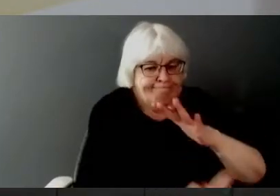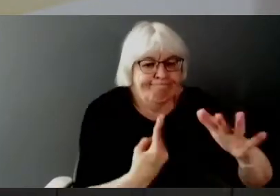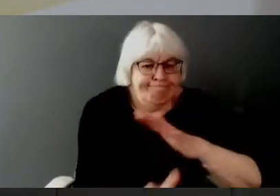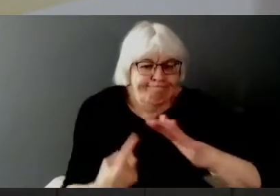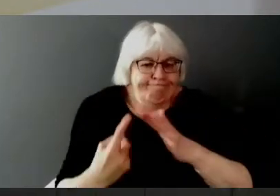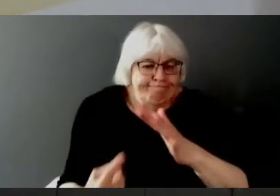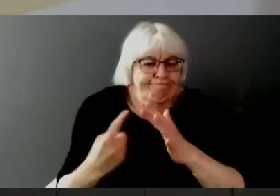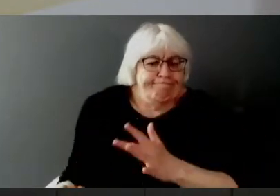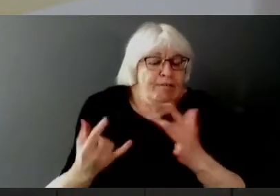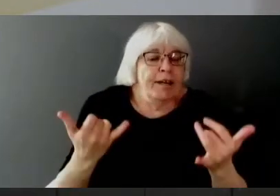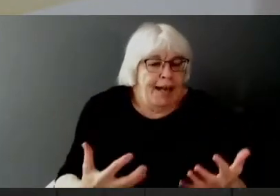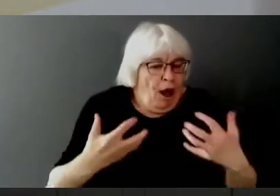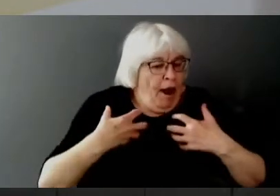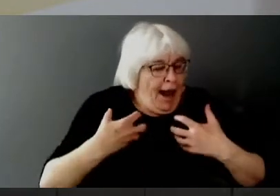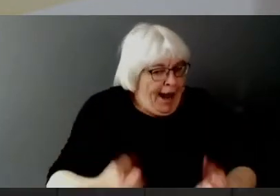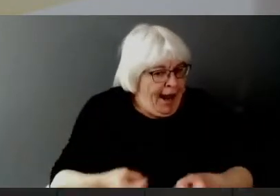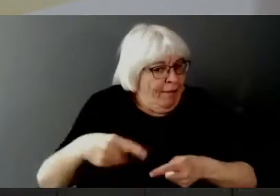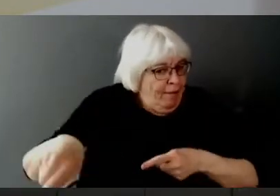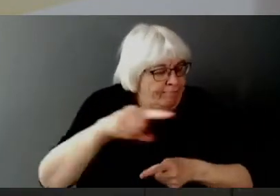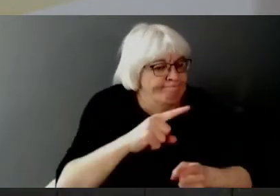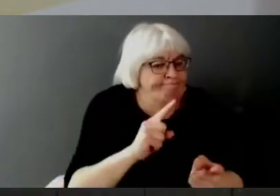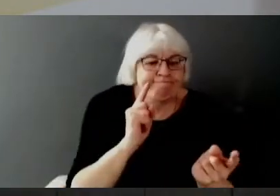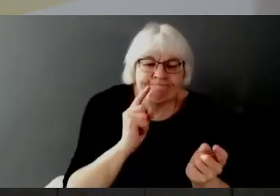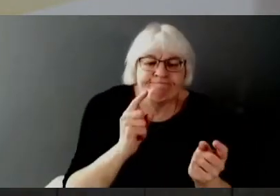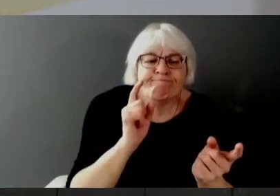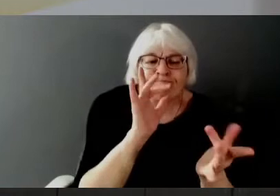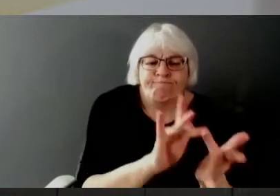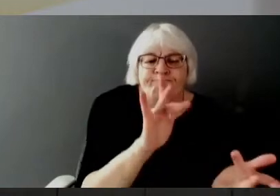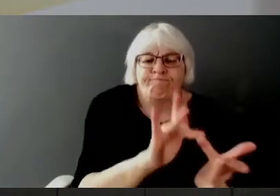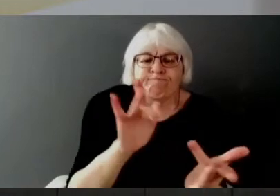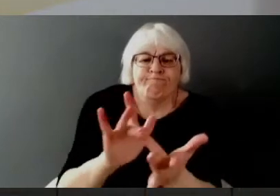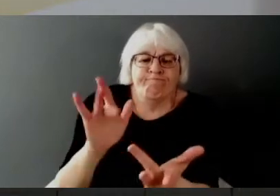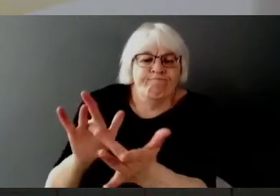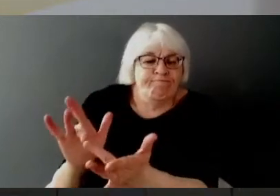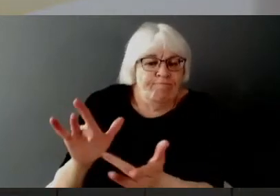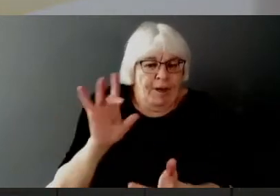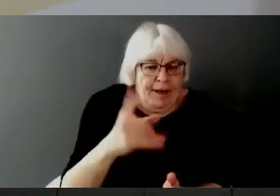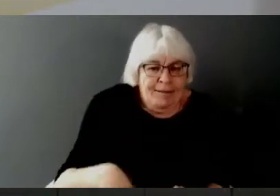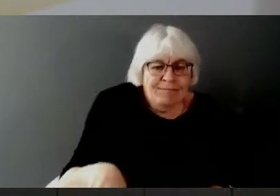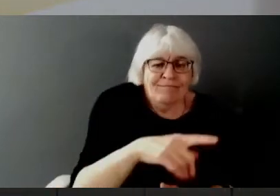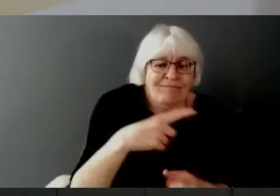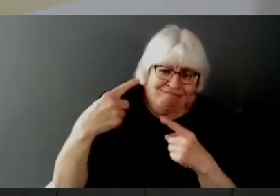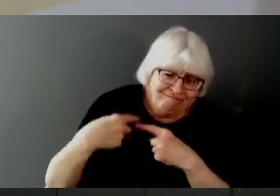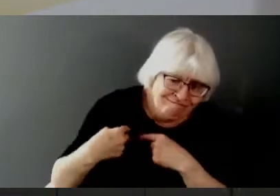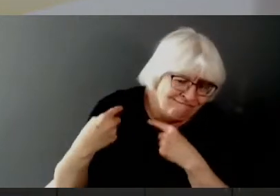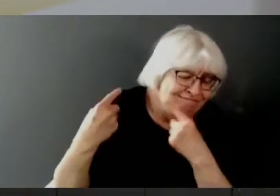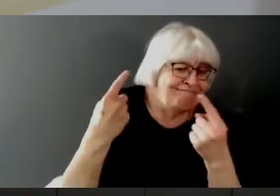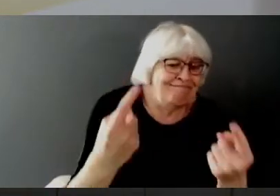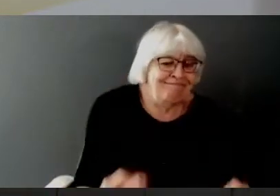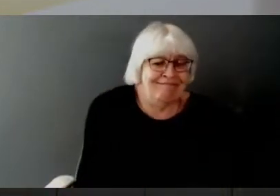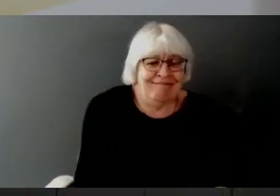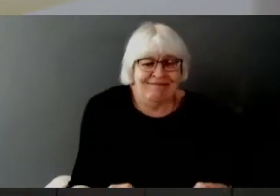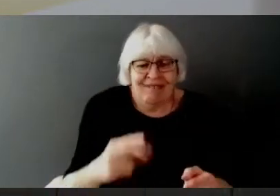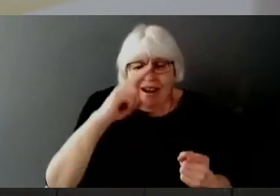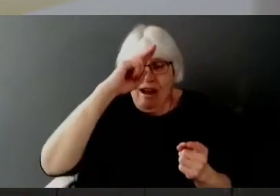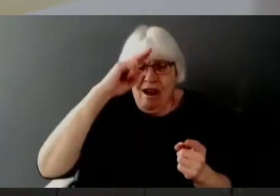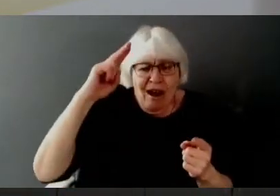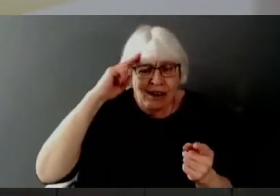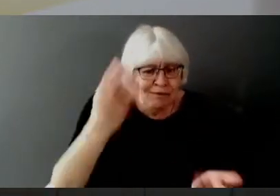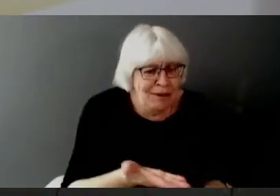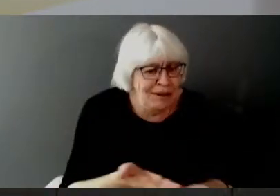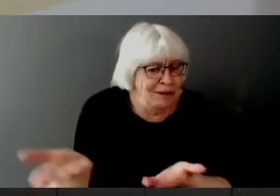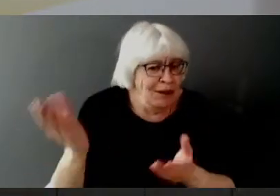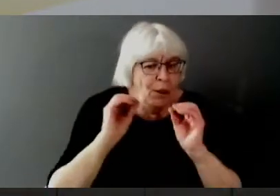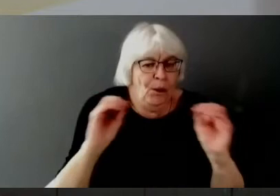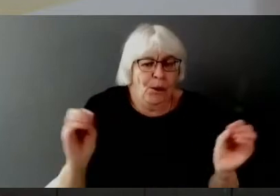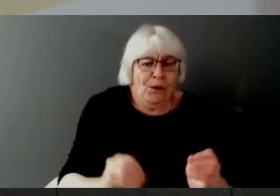103 cases of COVID-19, along with no hospitalizations or deaths. It was 1 year ago this week, the World Health